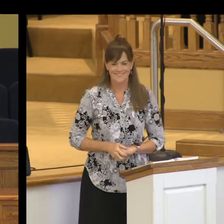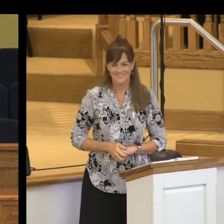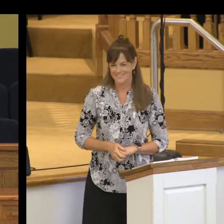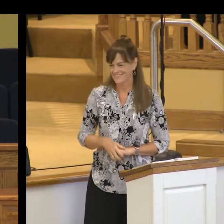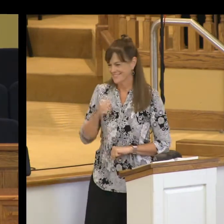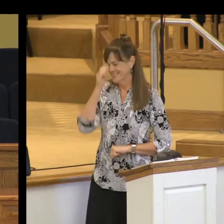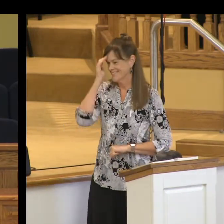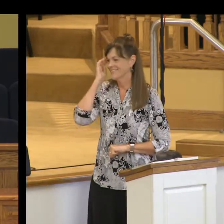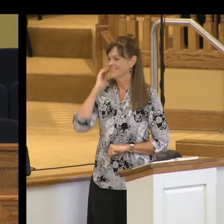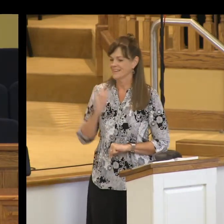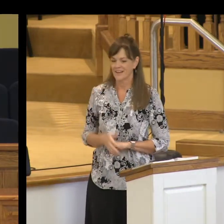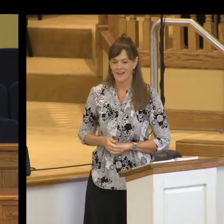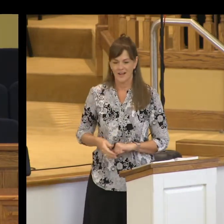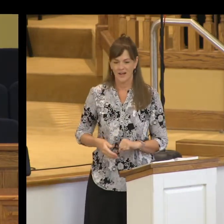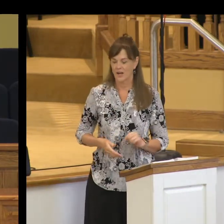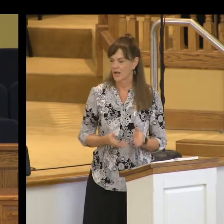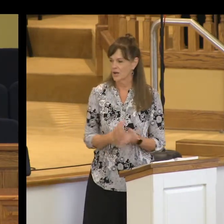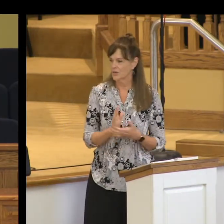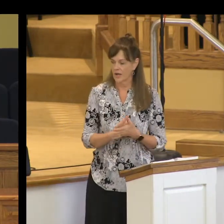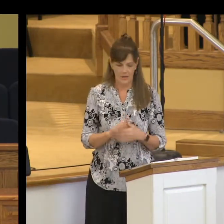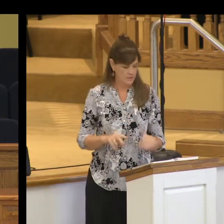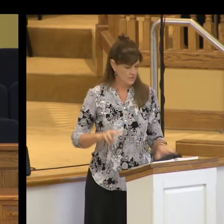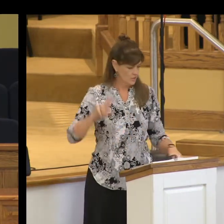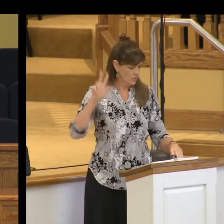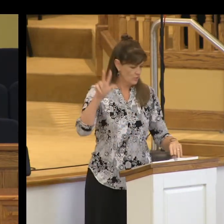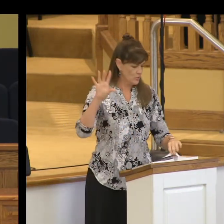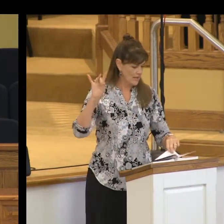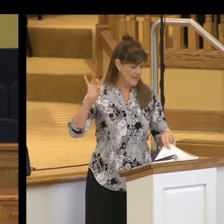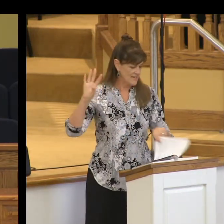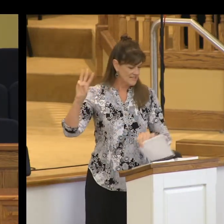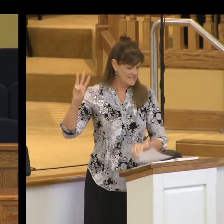But, all right. Turn back one. 386.